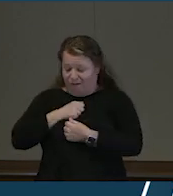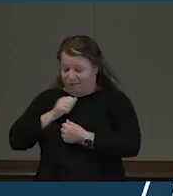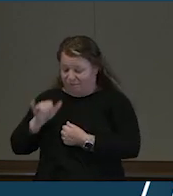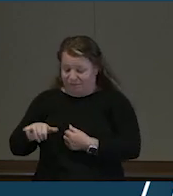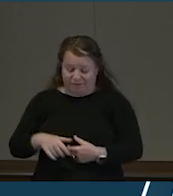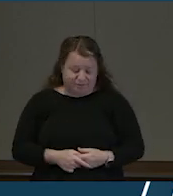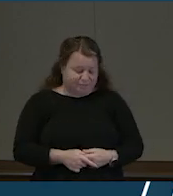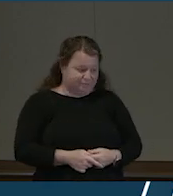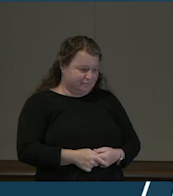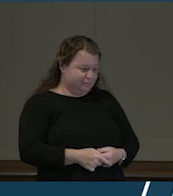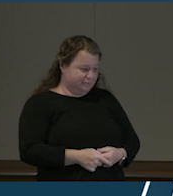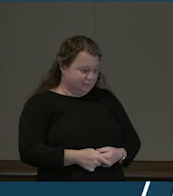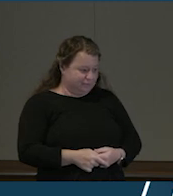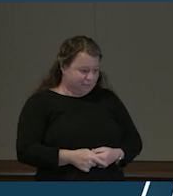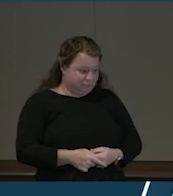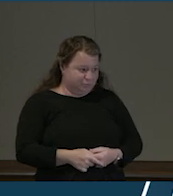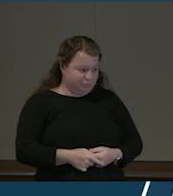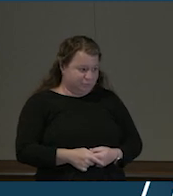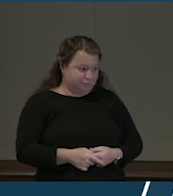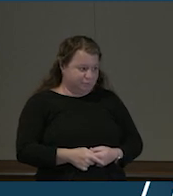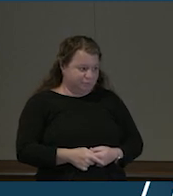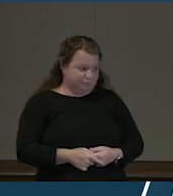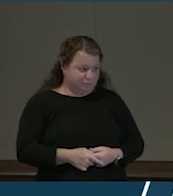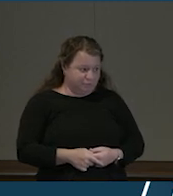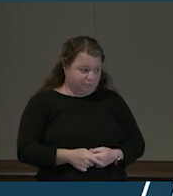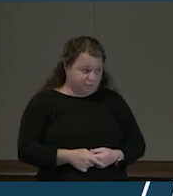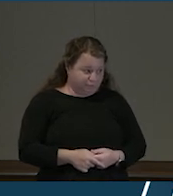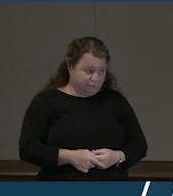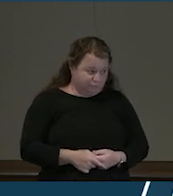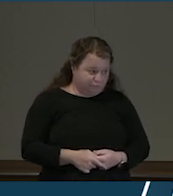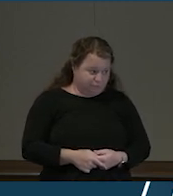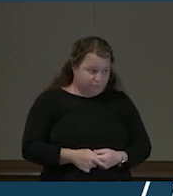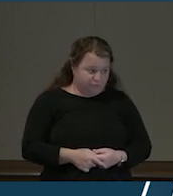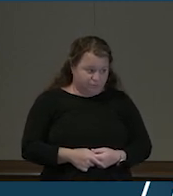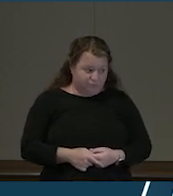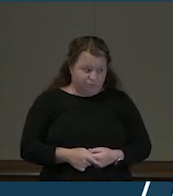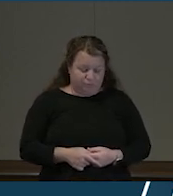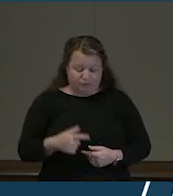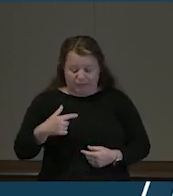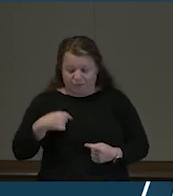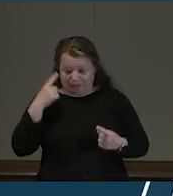that. Maybe, You want to put babies in maybe, the bag? I was just thinking that. Maybe we can do on this side